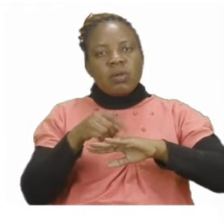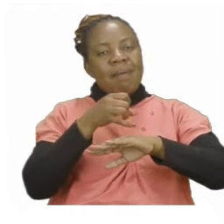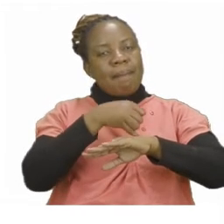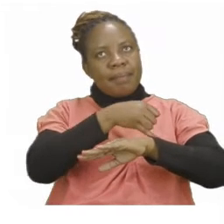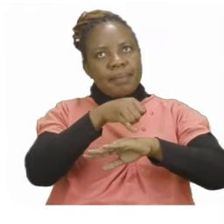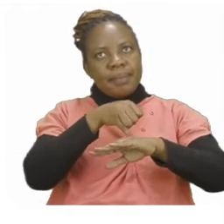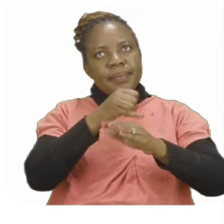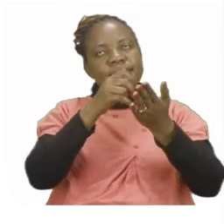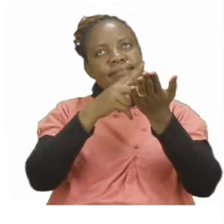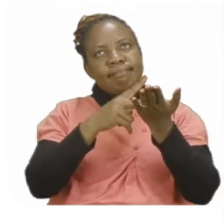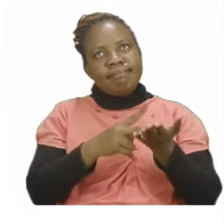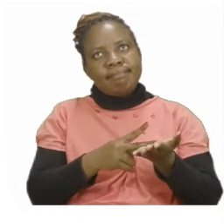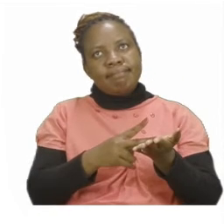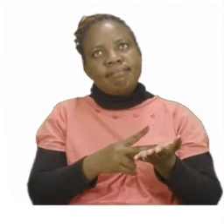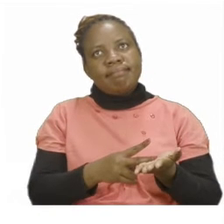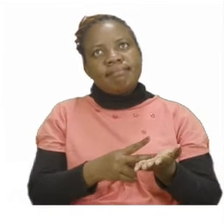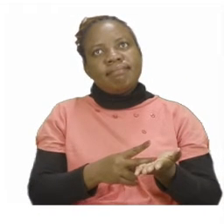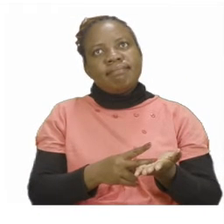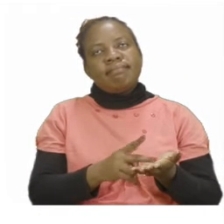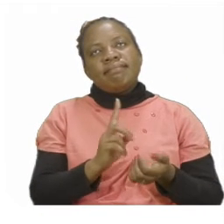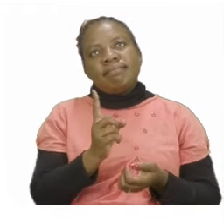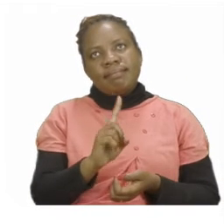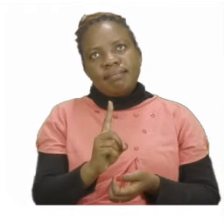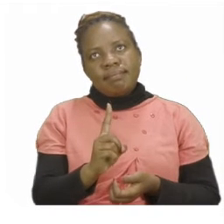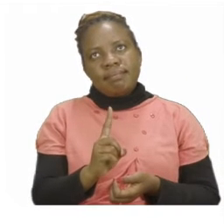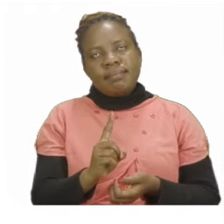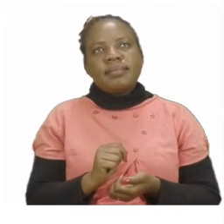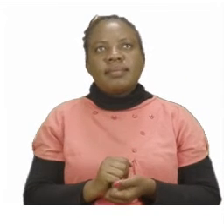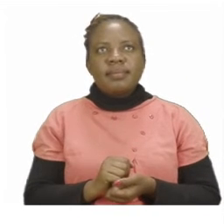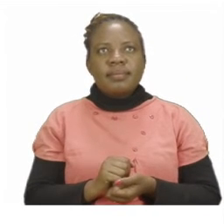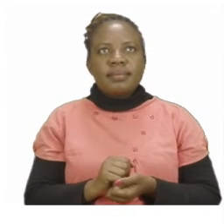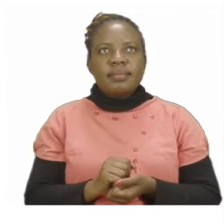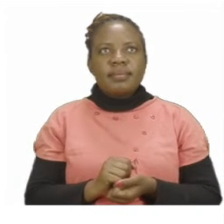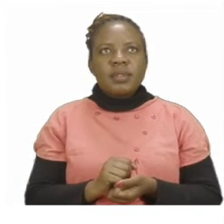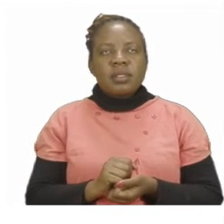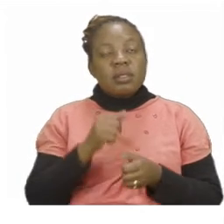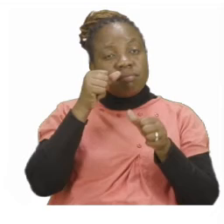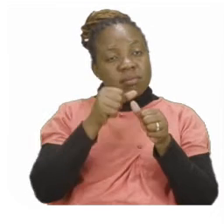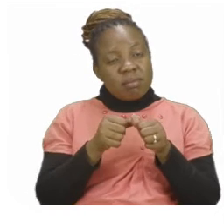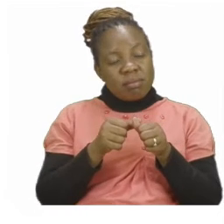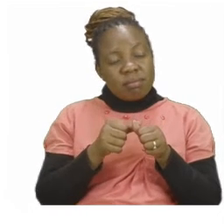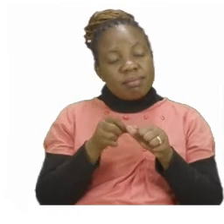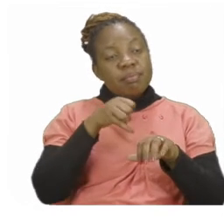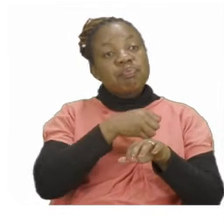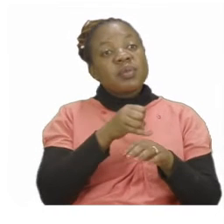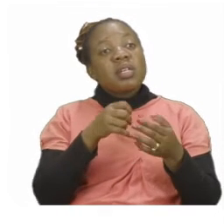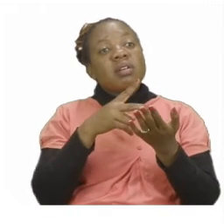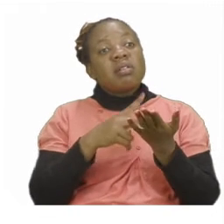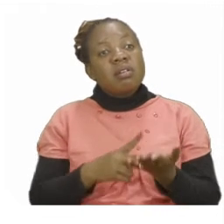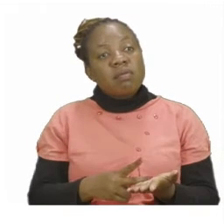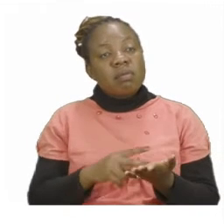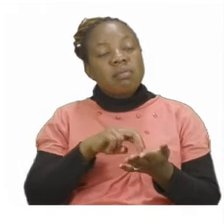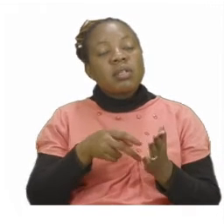done for you. Now remember, boys and girls, place values is where we talk about